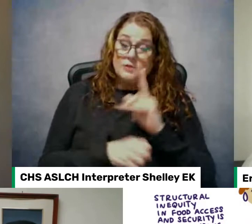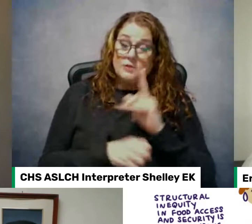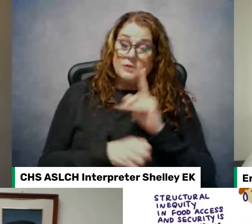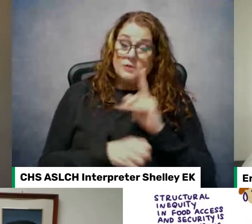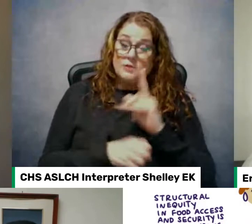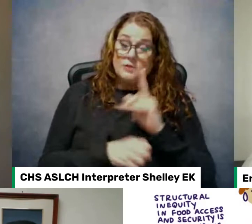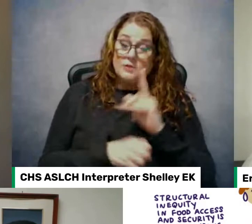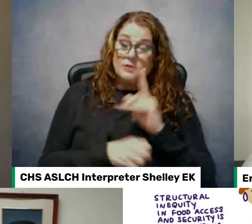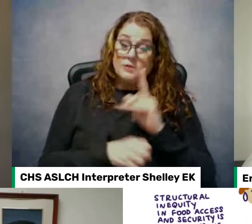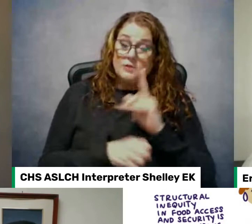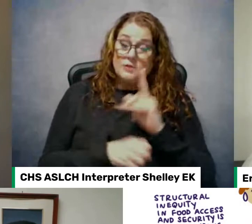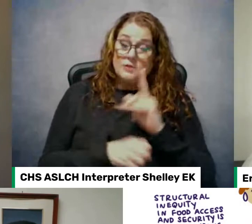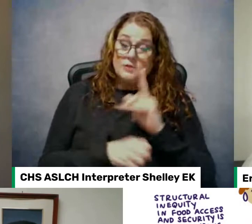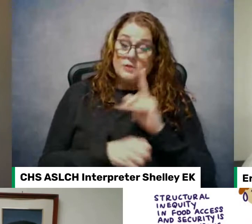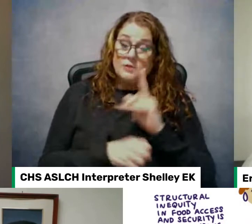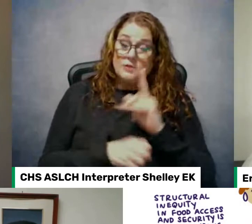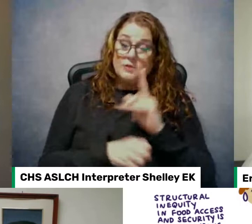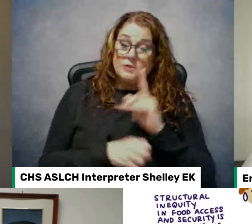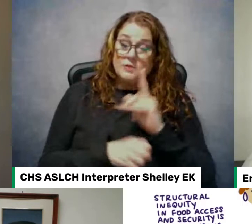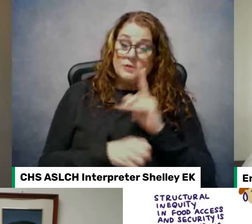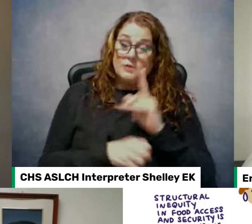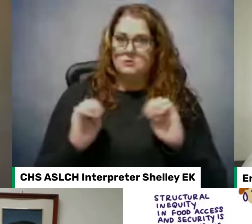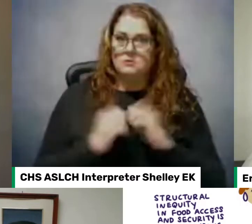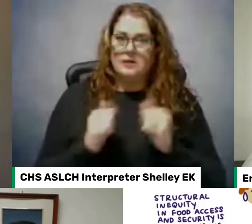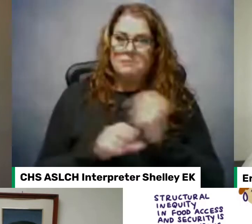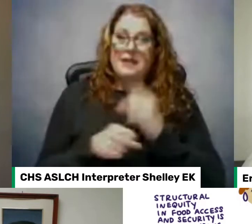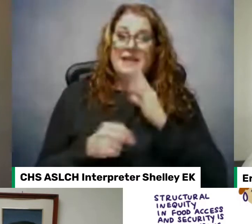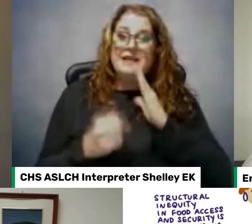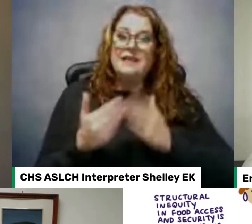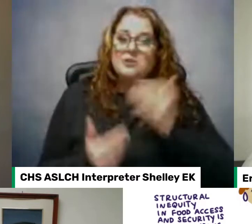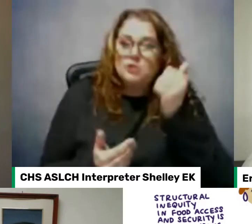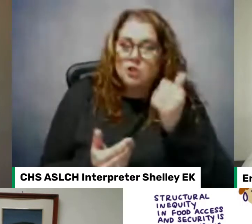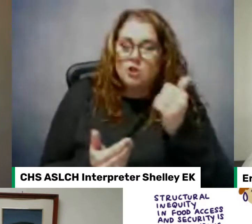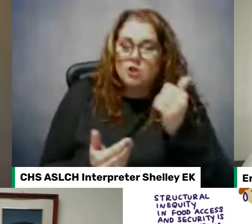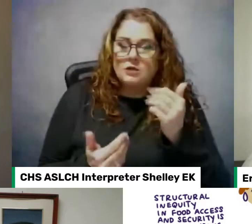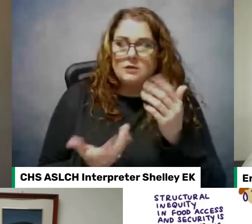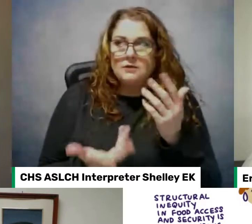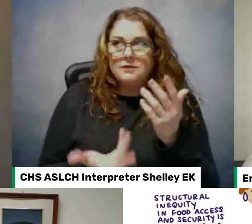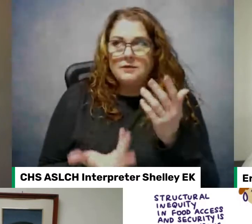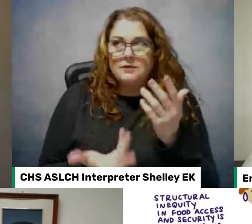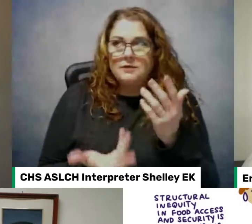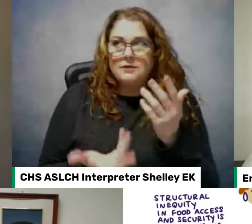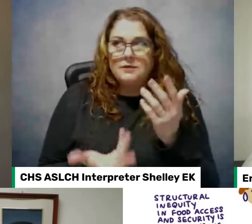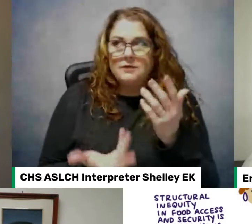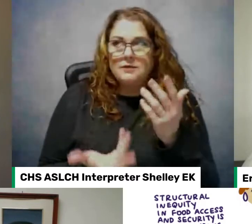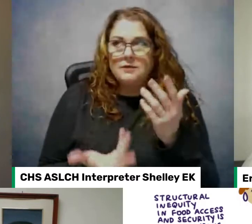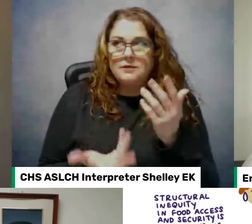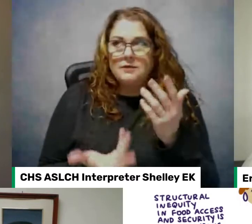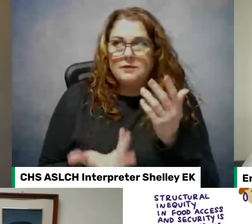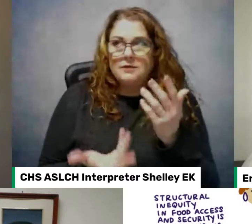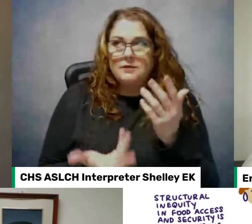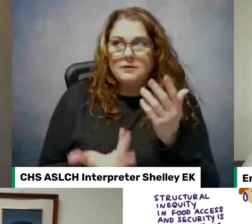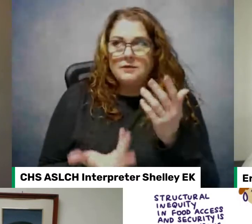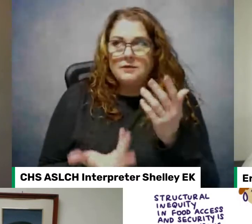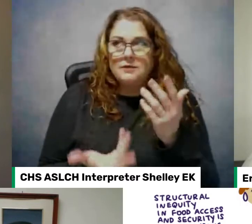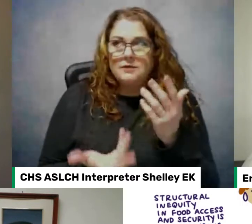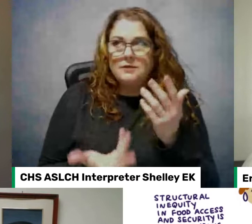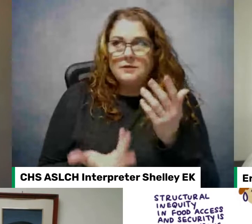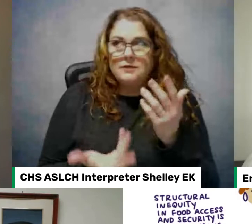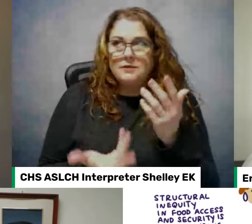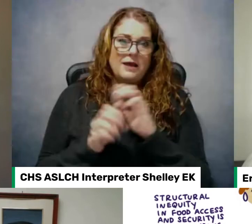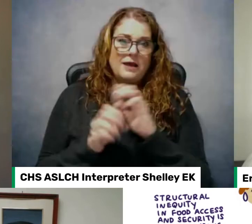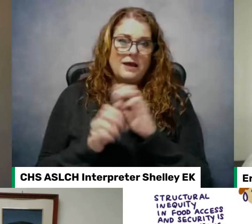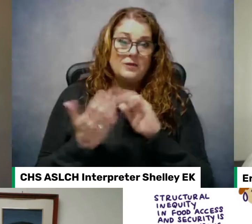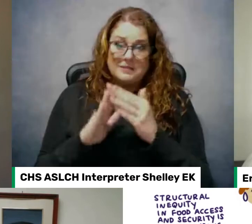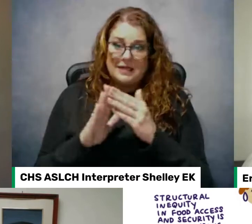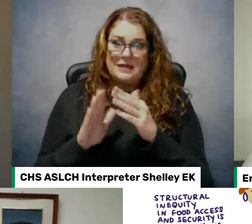coming around, or a lot of efforts around making it easier, really trying to figure out how the city can get out of